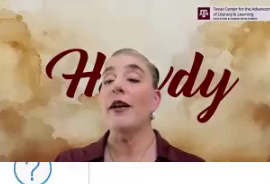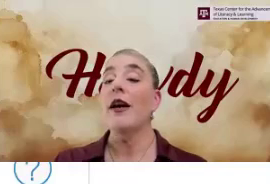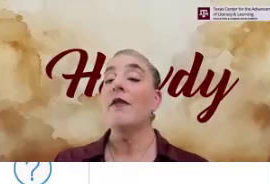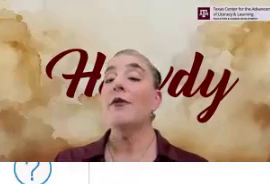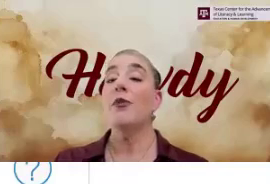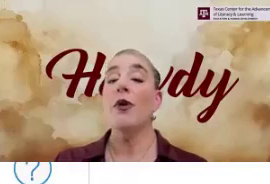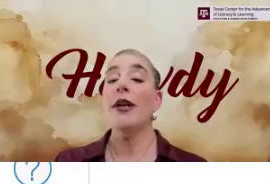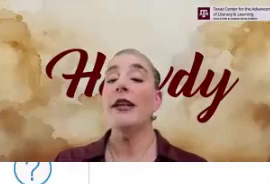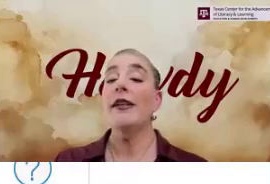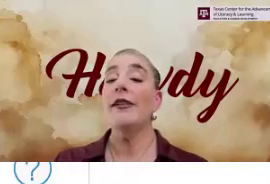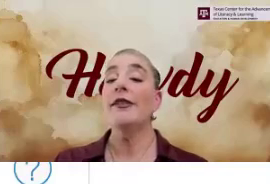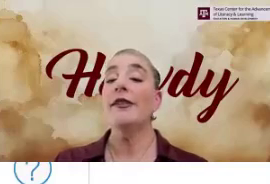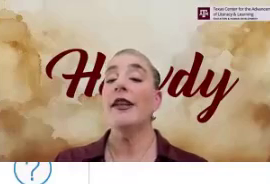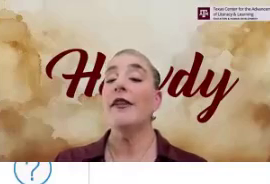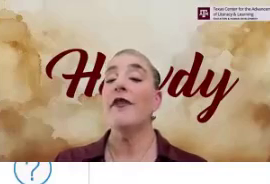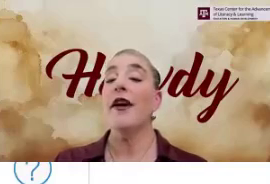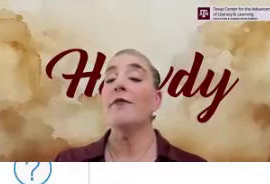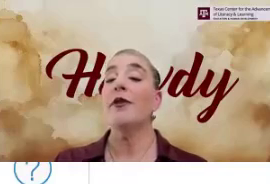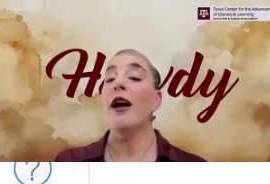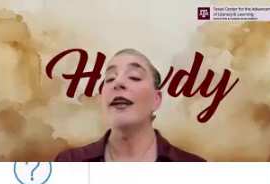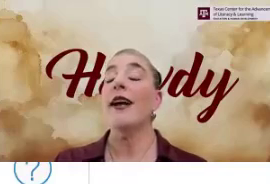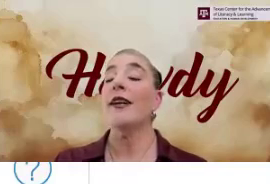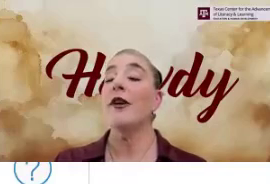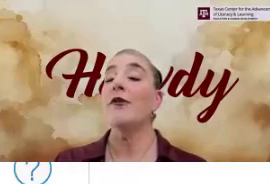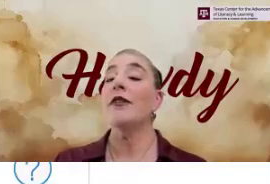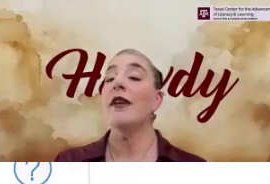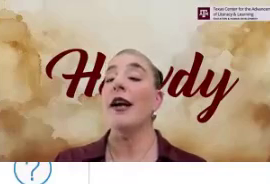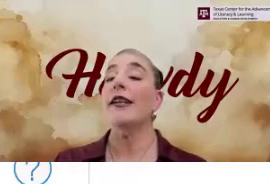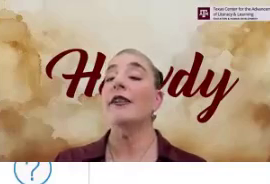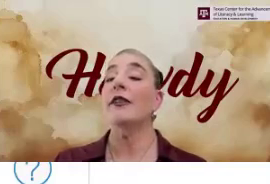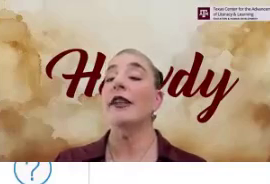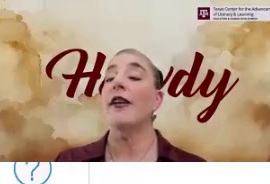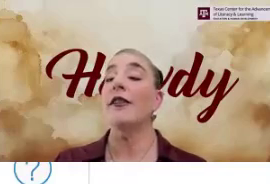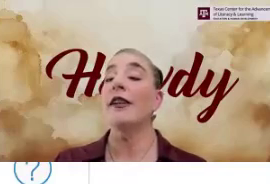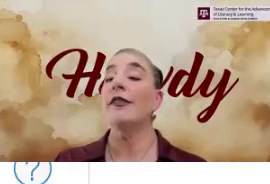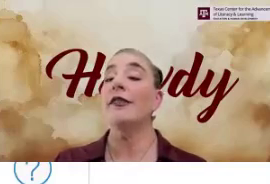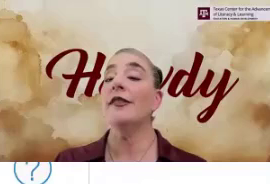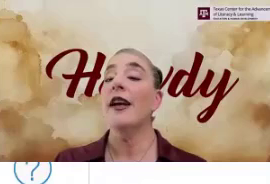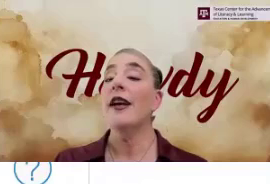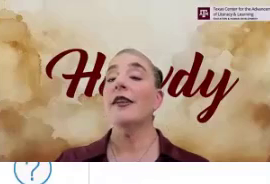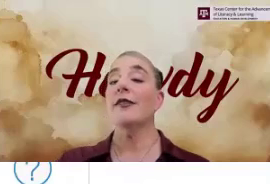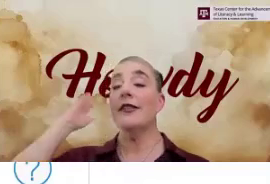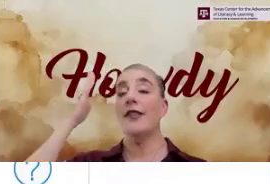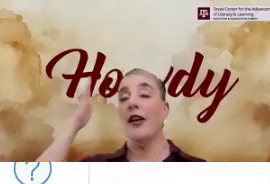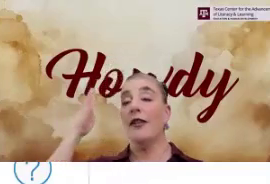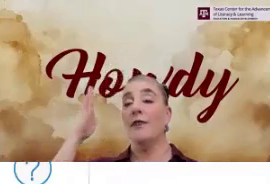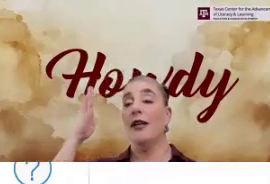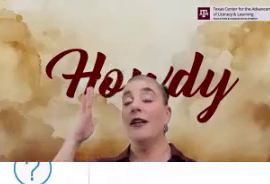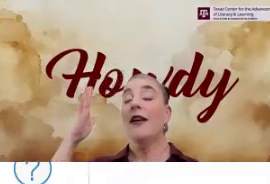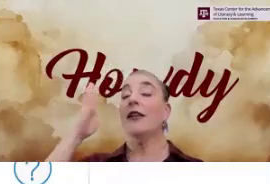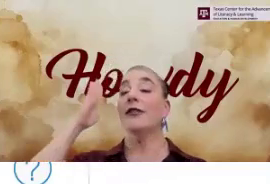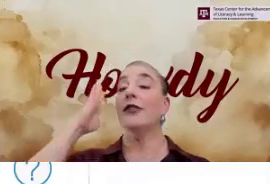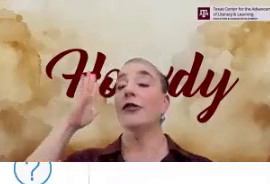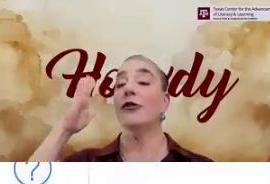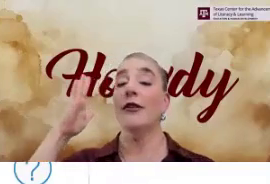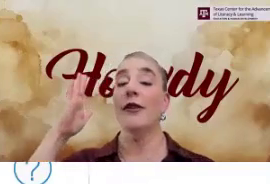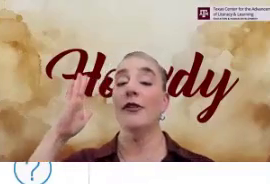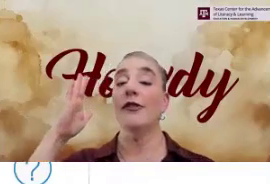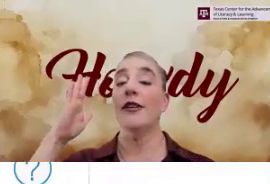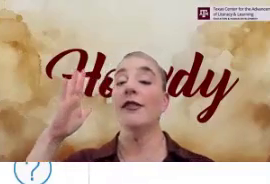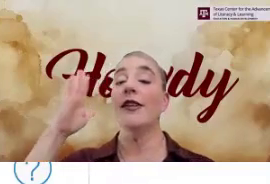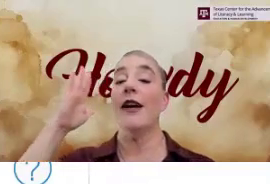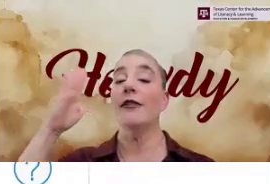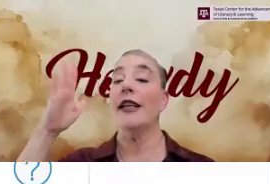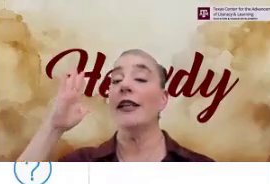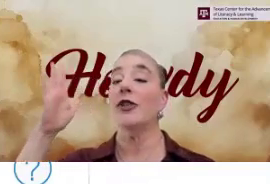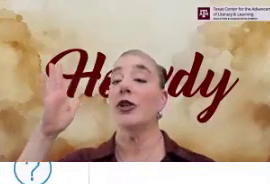good point. The point is that if I'm blind, I know that I can click on this because it's telling me, because the screen